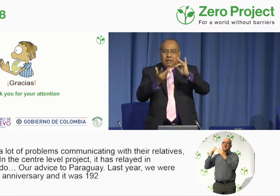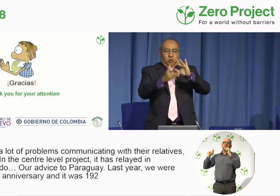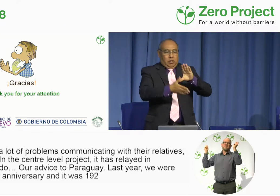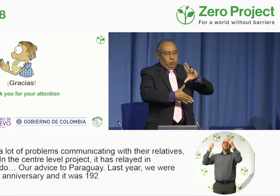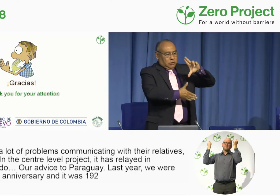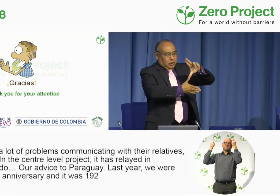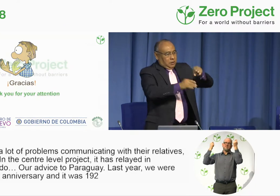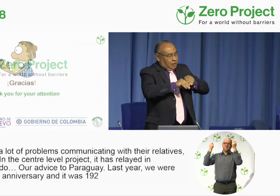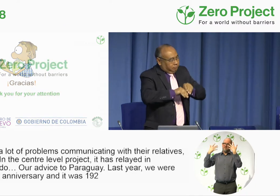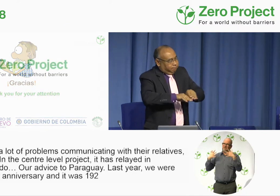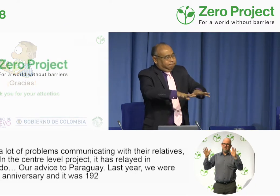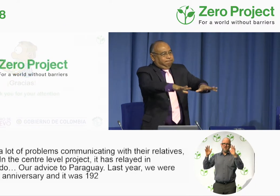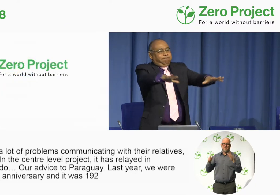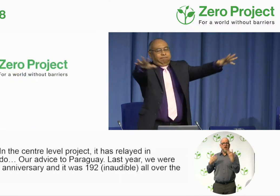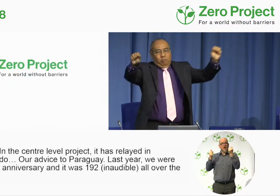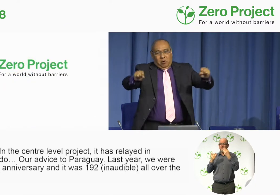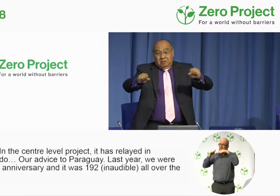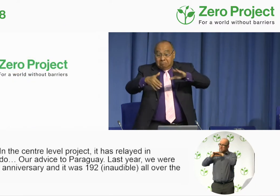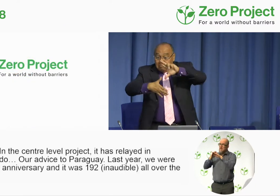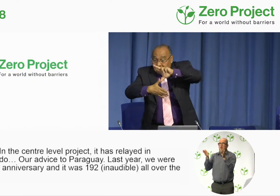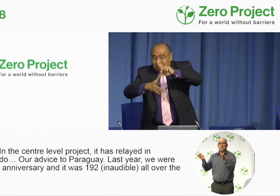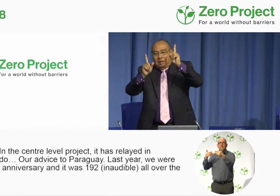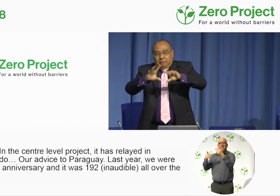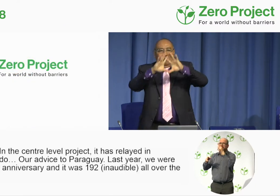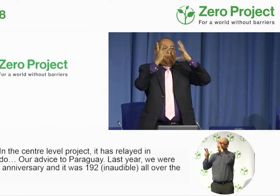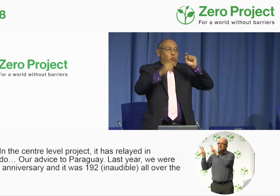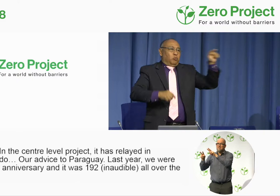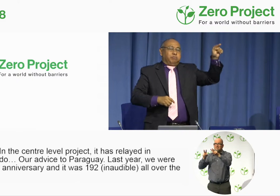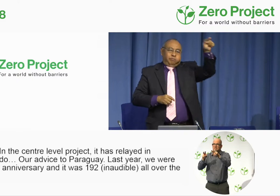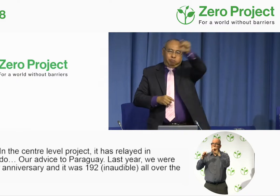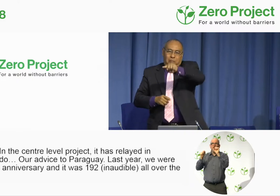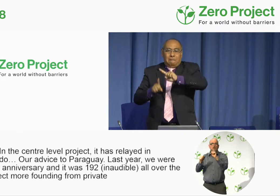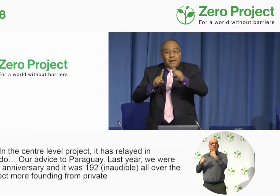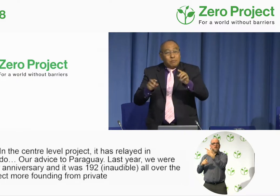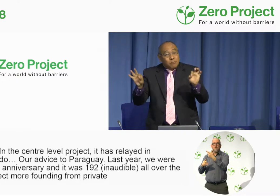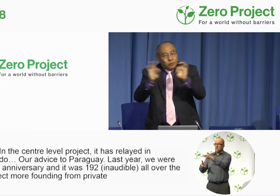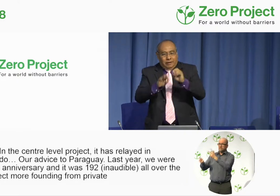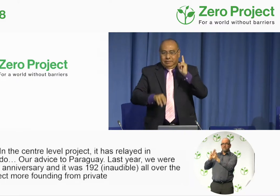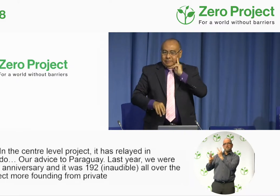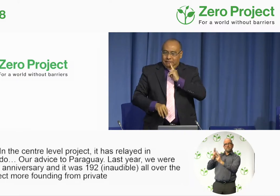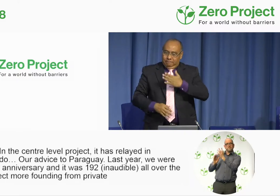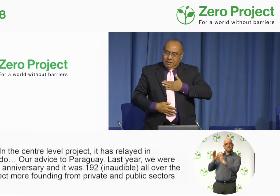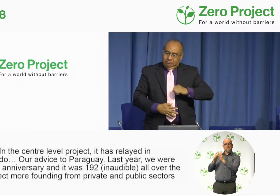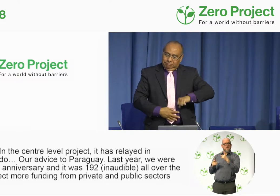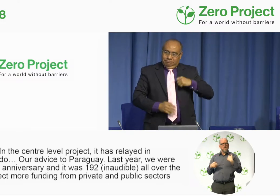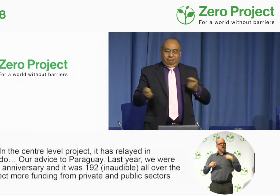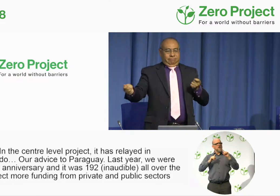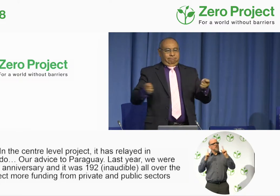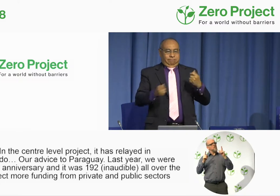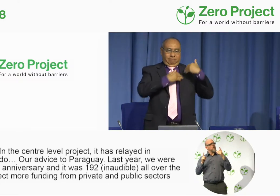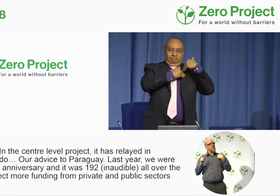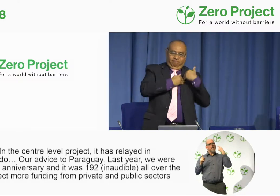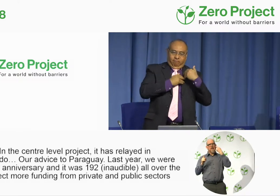192 museums all over the world. We expect for more funding from private and